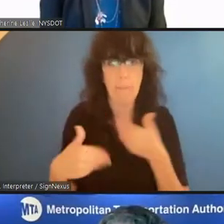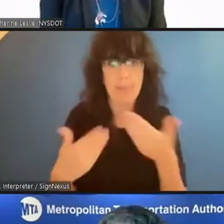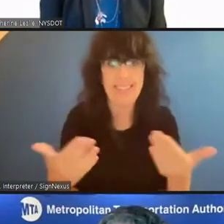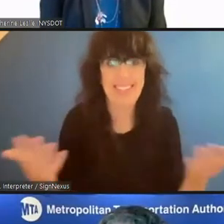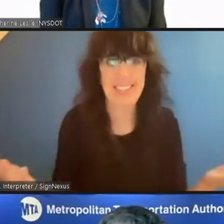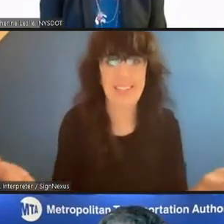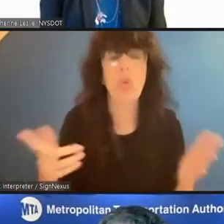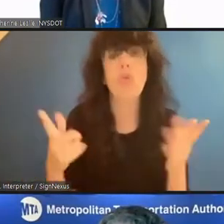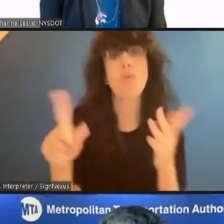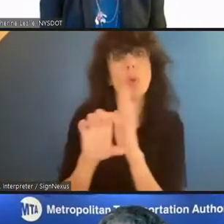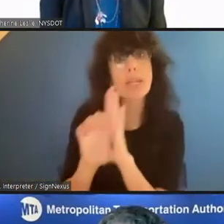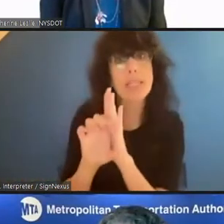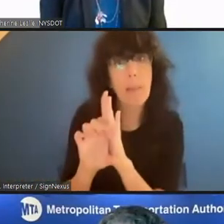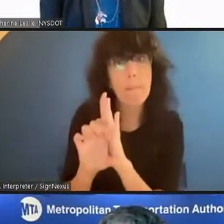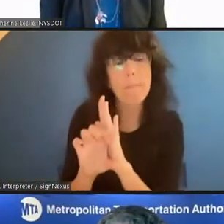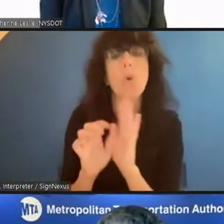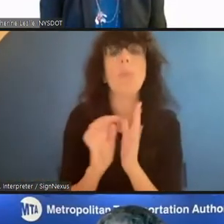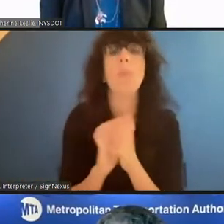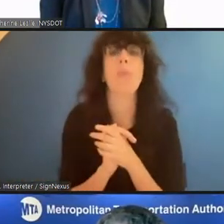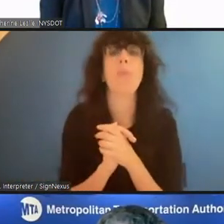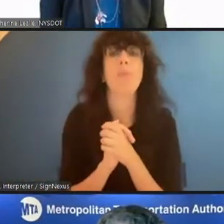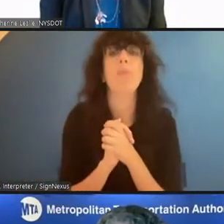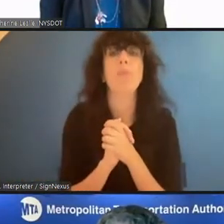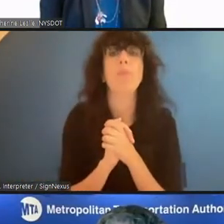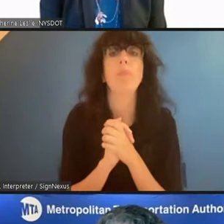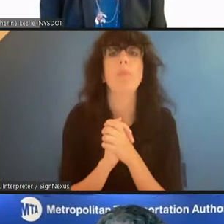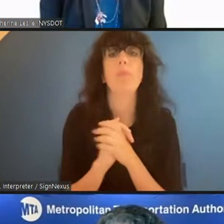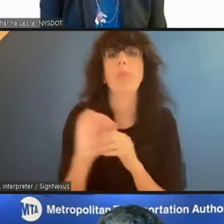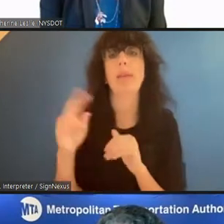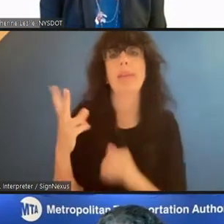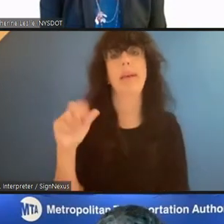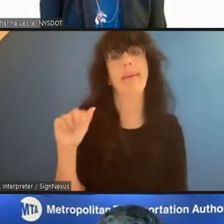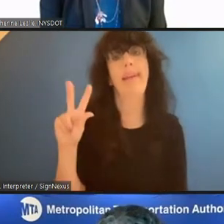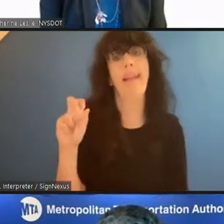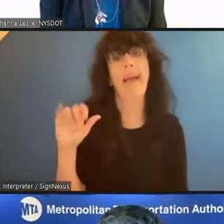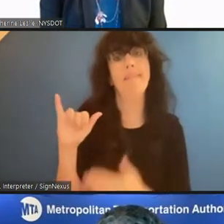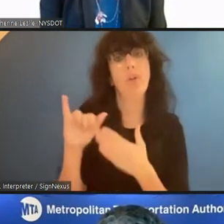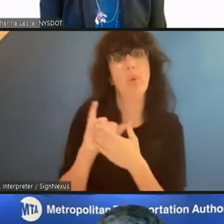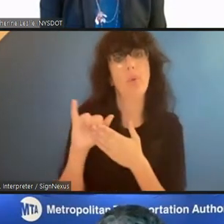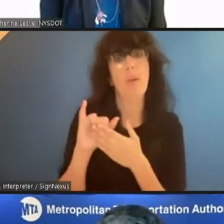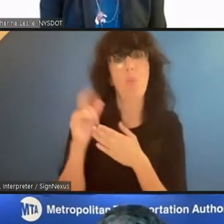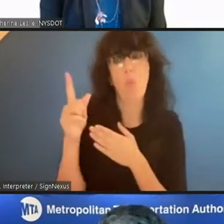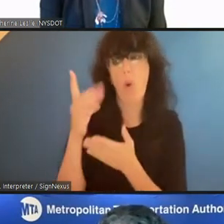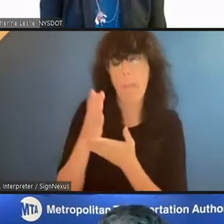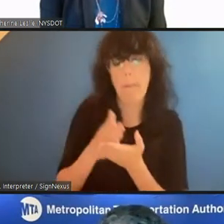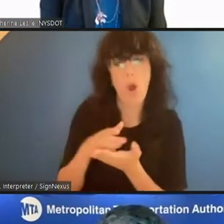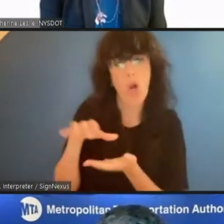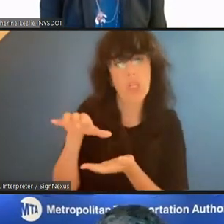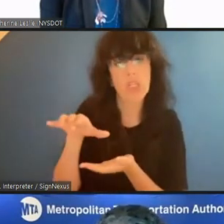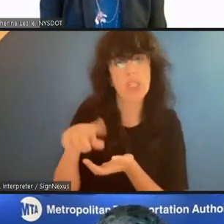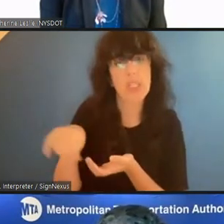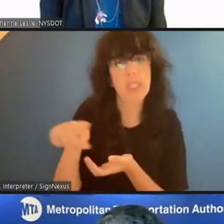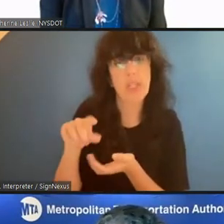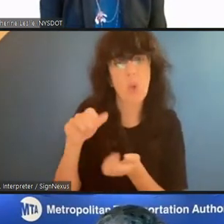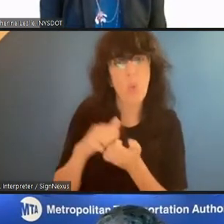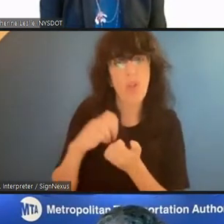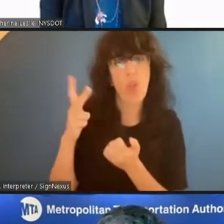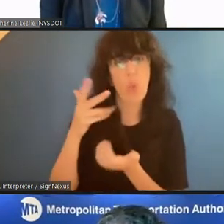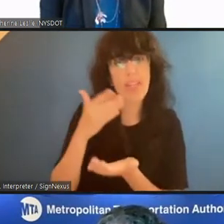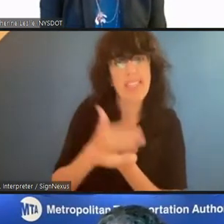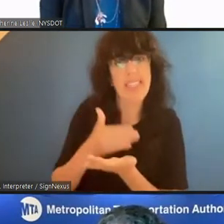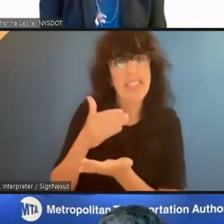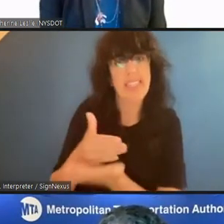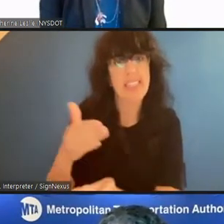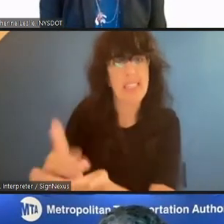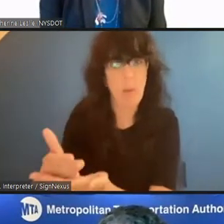for example here's something the second avenue subway one section of it with three stops was